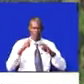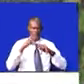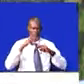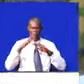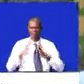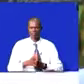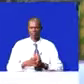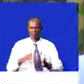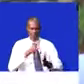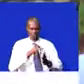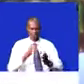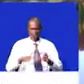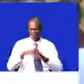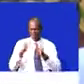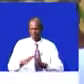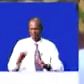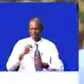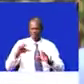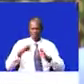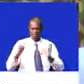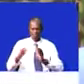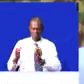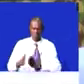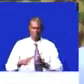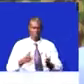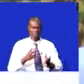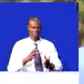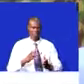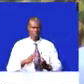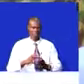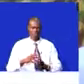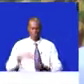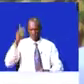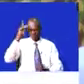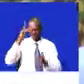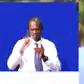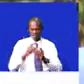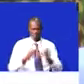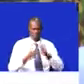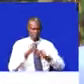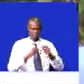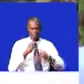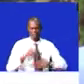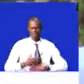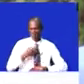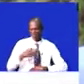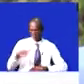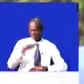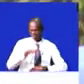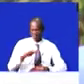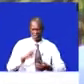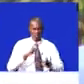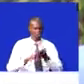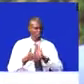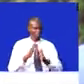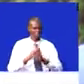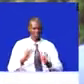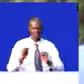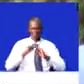and so members of the community. So we made a decision to visit without